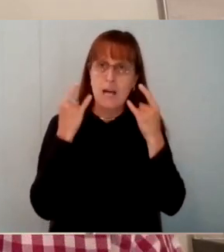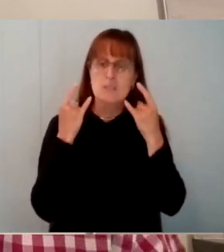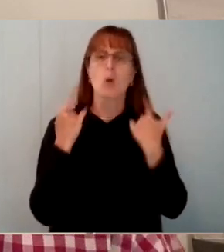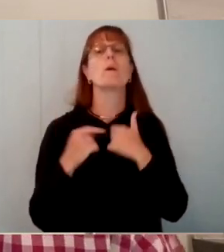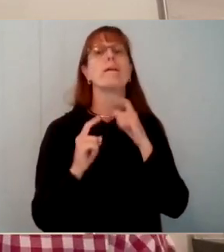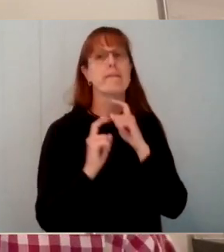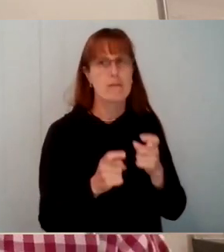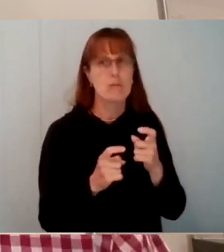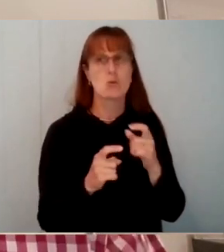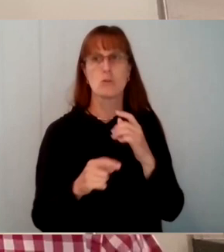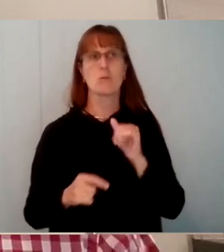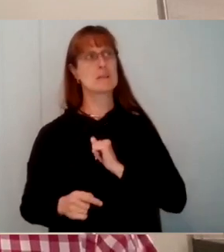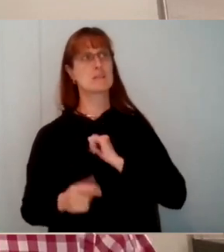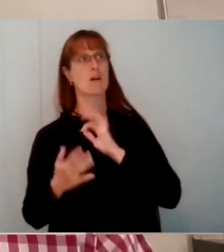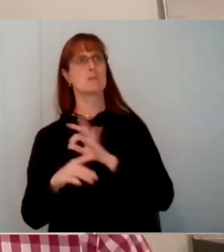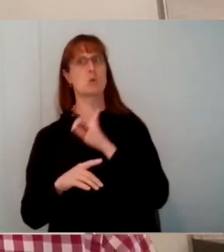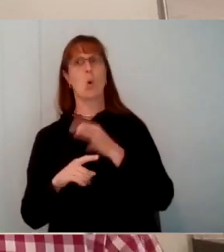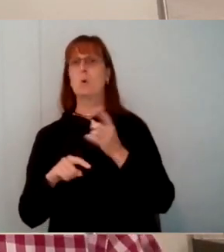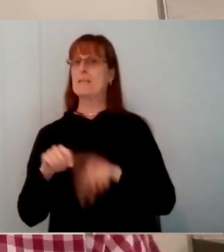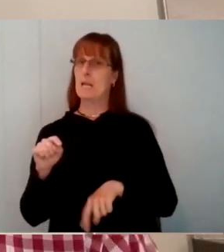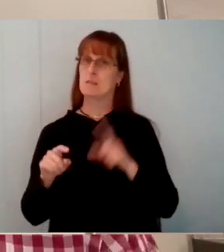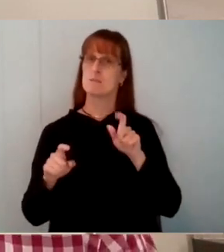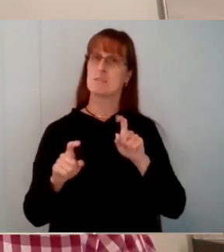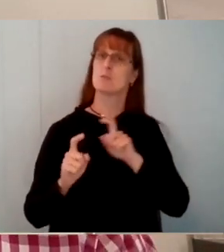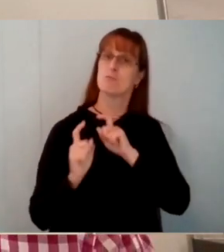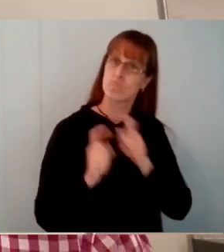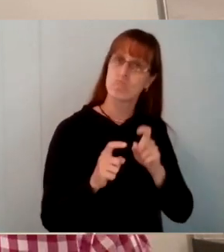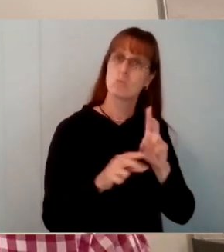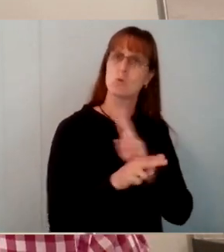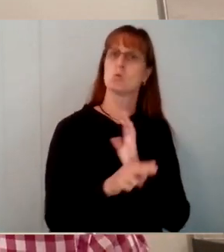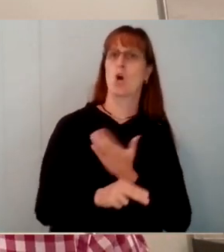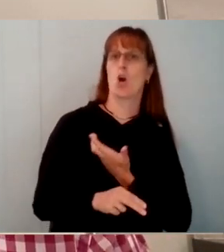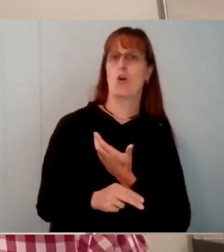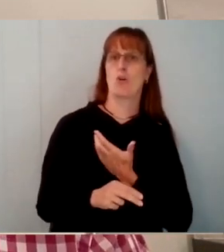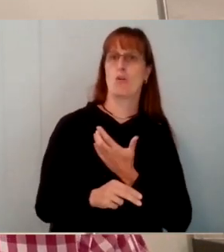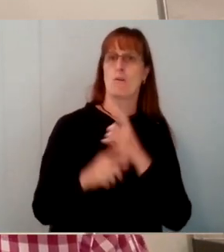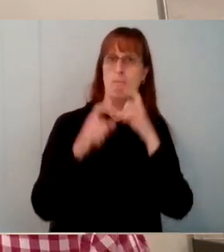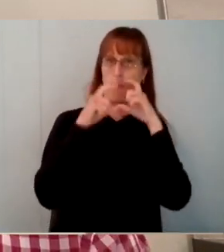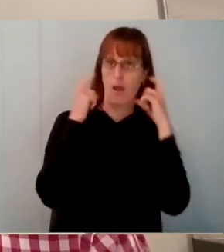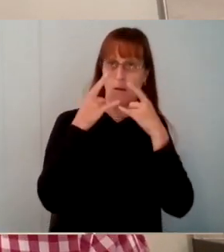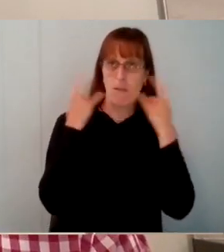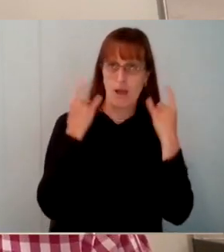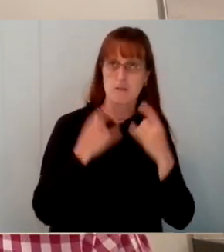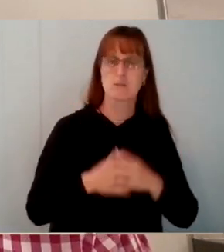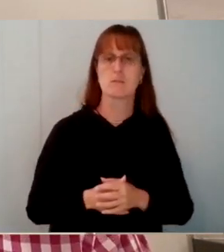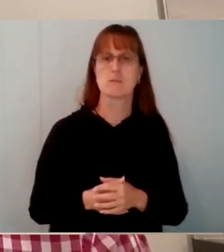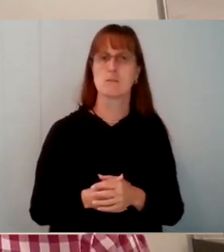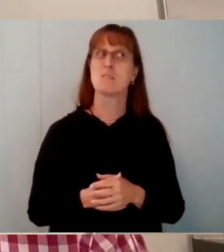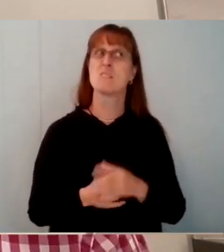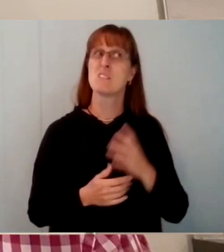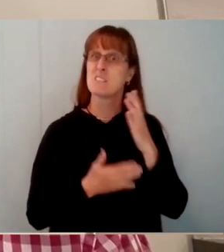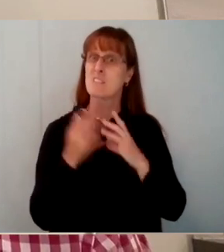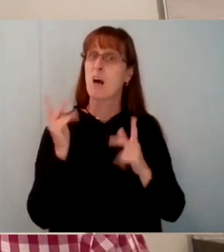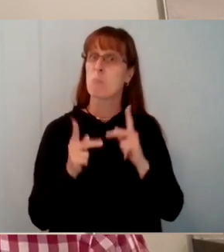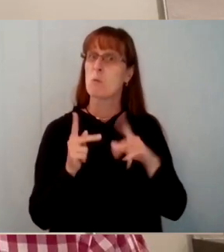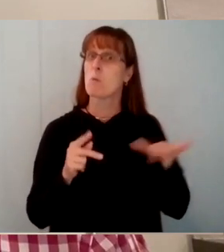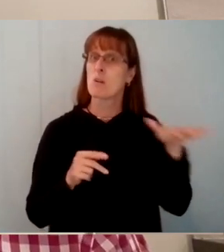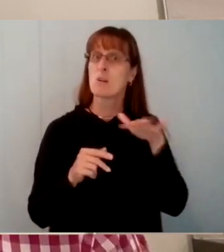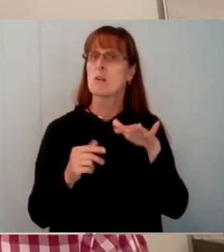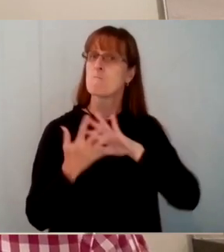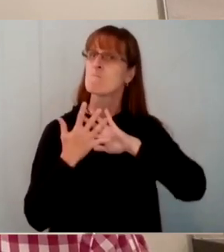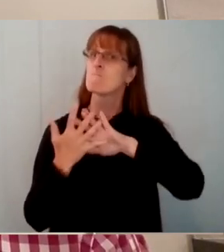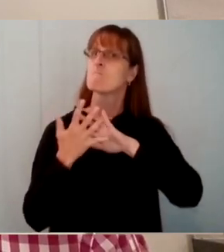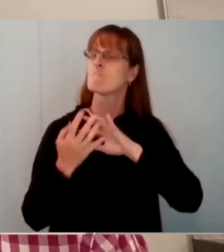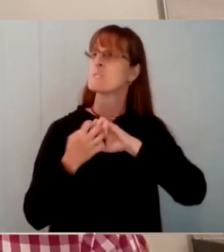a surgical mask versus a homemade mask, and so you'll be given that if you don't have one with you. We have actually been, believe it or not, been getting pushback